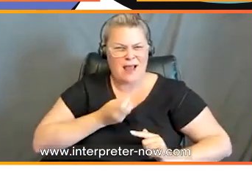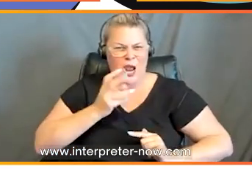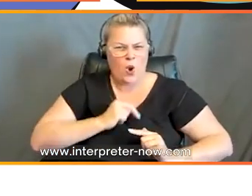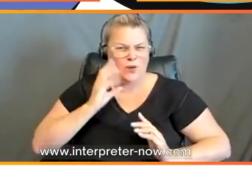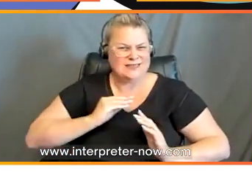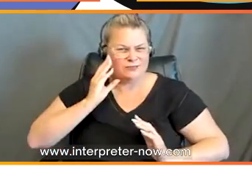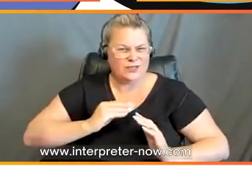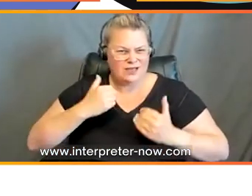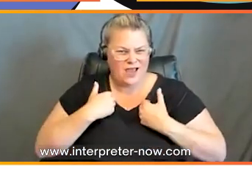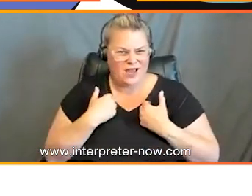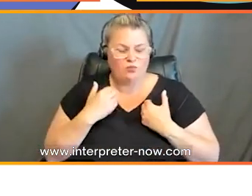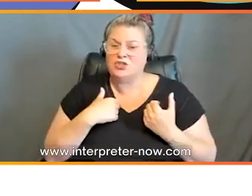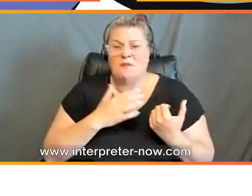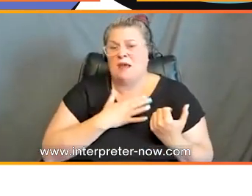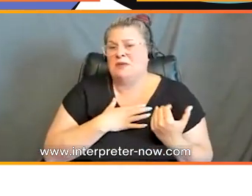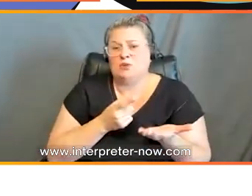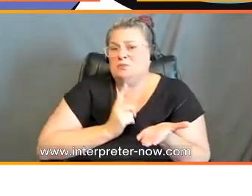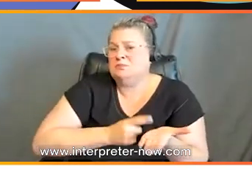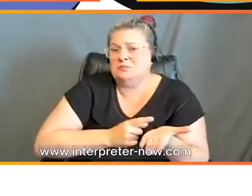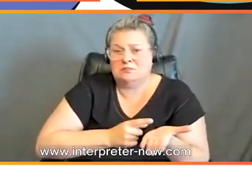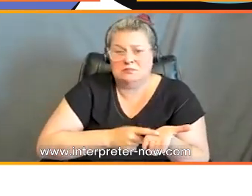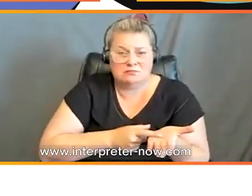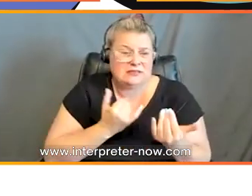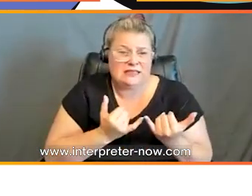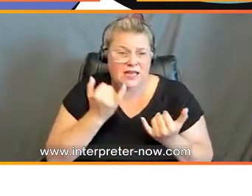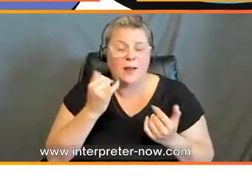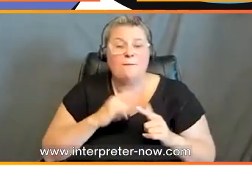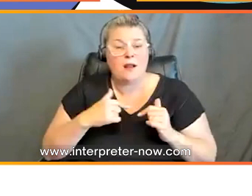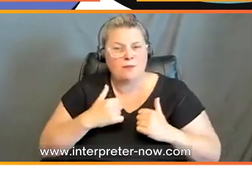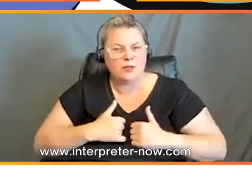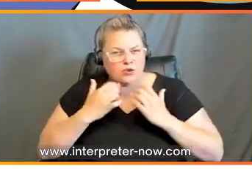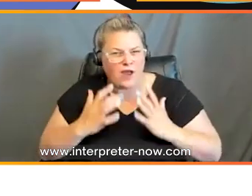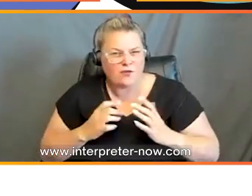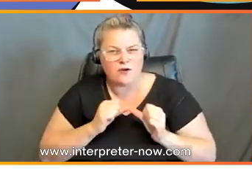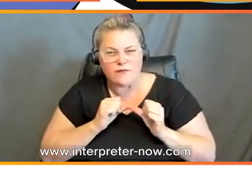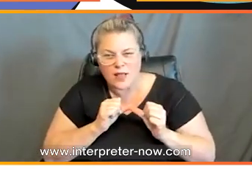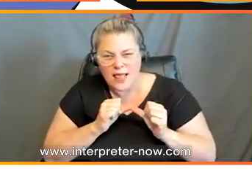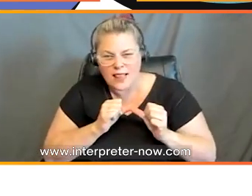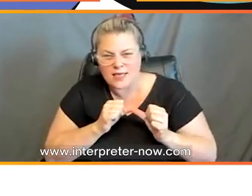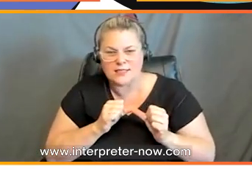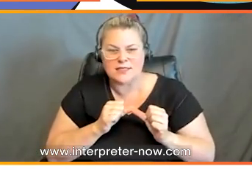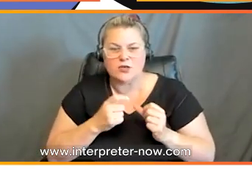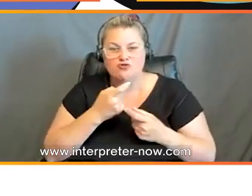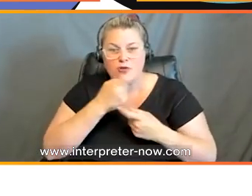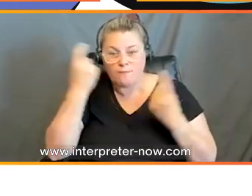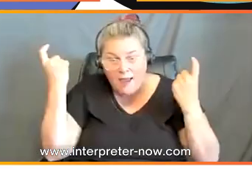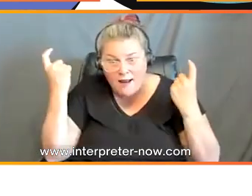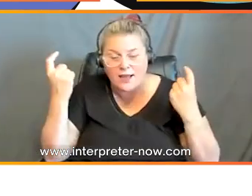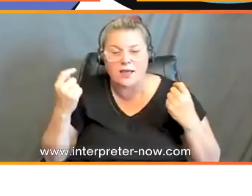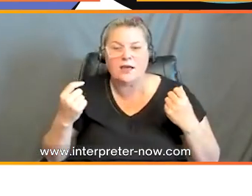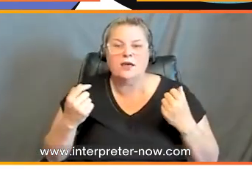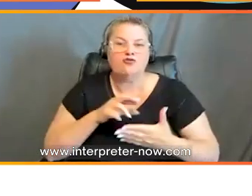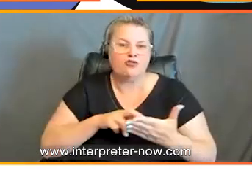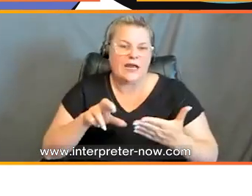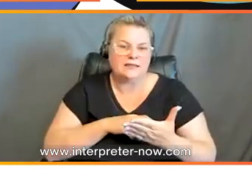continue on. But I'm the survivor of relentless, traumatic, racist bullying, and